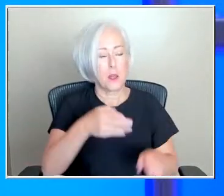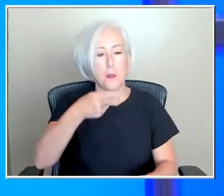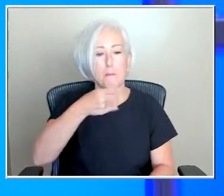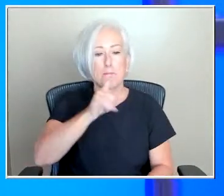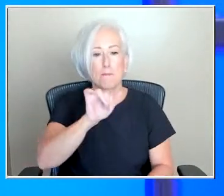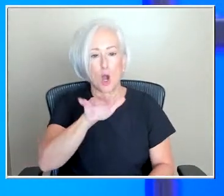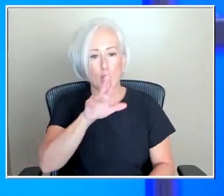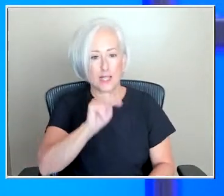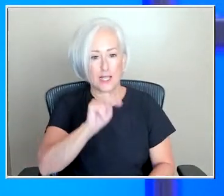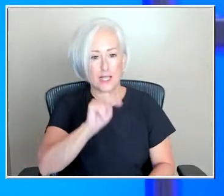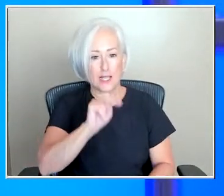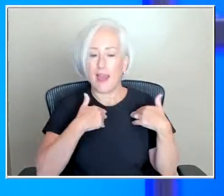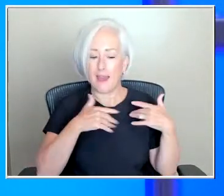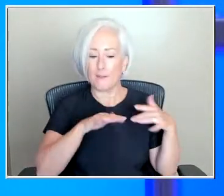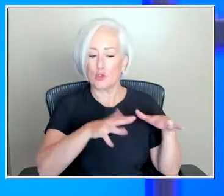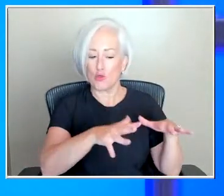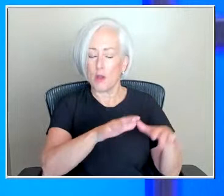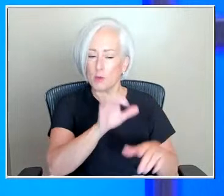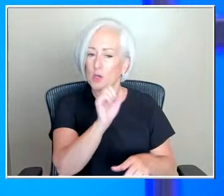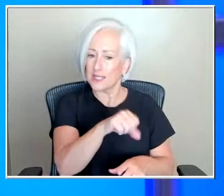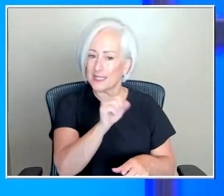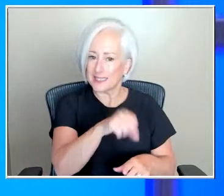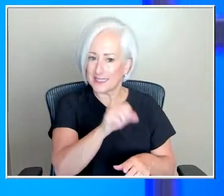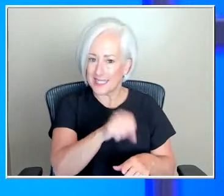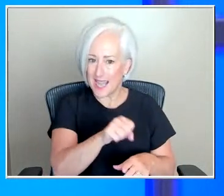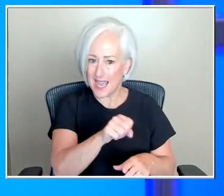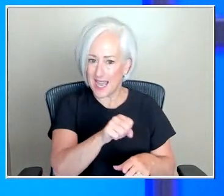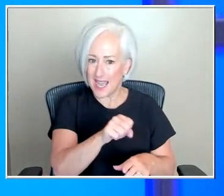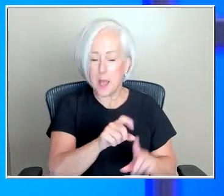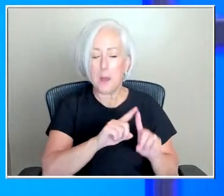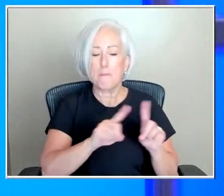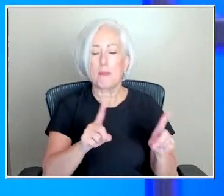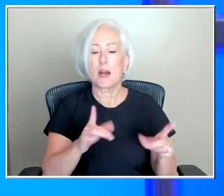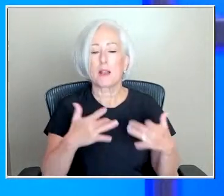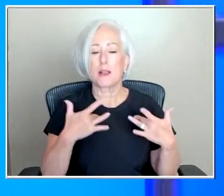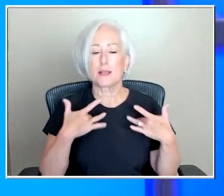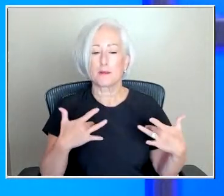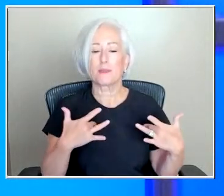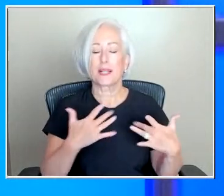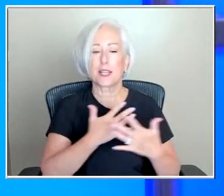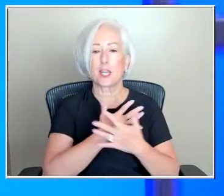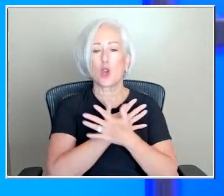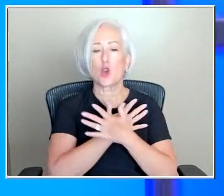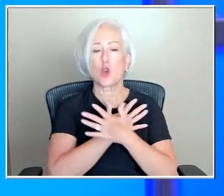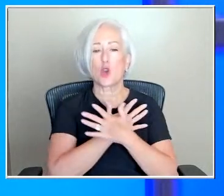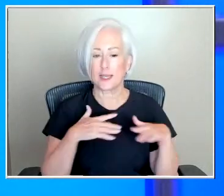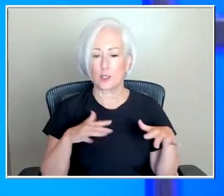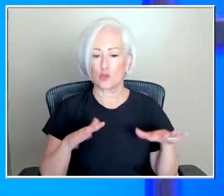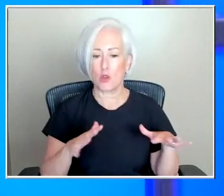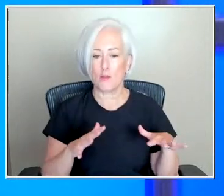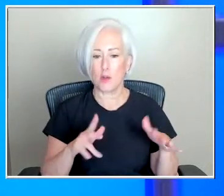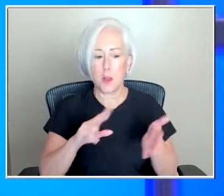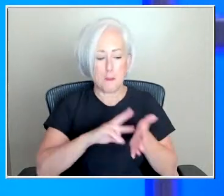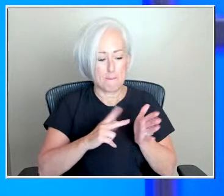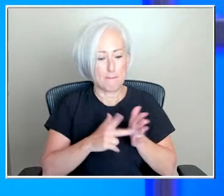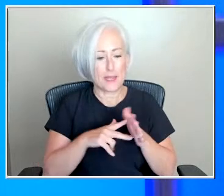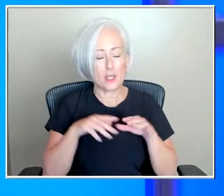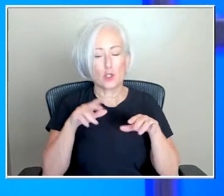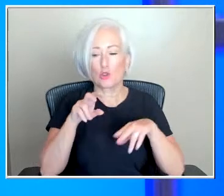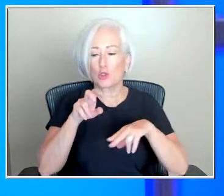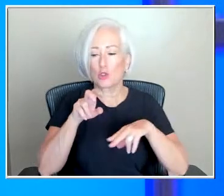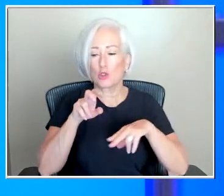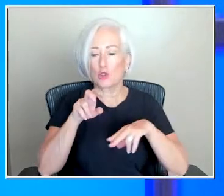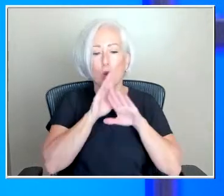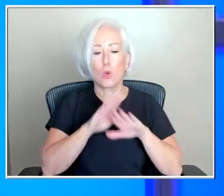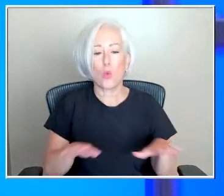Parkinson's disease, which is typically resting tremor, at least at the beginning. However, Parkinson's disease also encompasses a